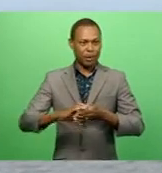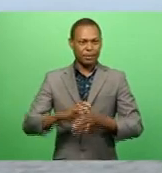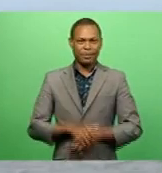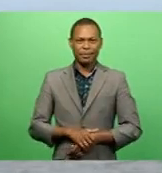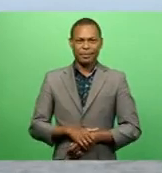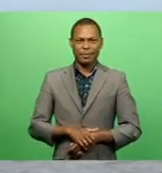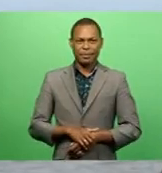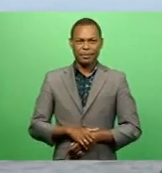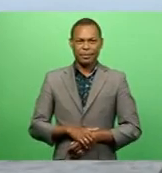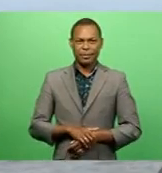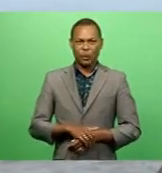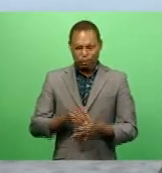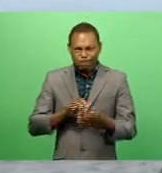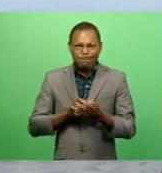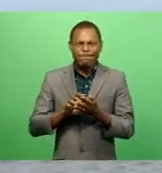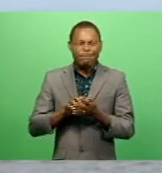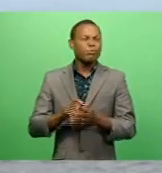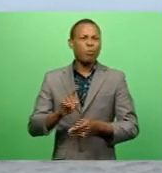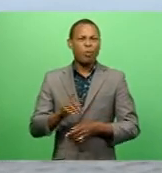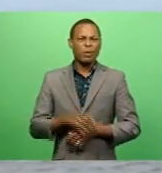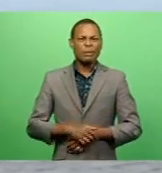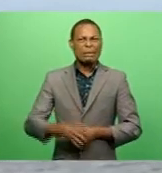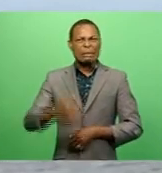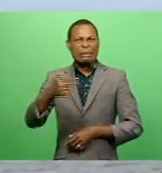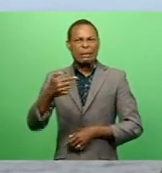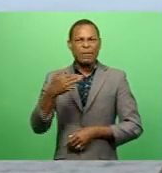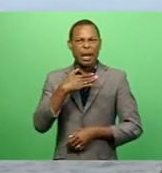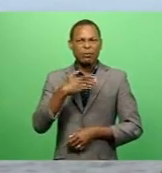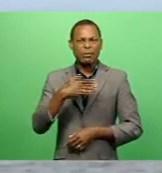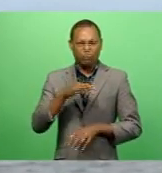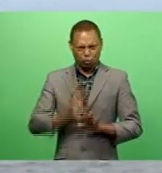is that we can reach about 700 children.